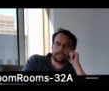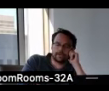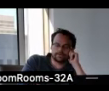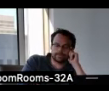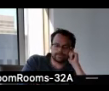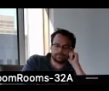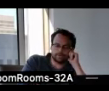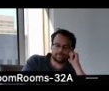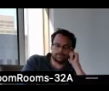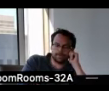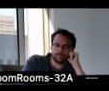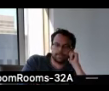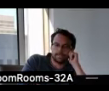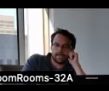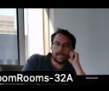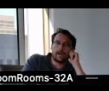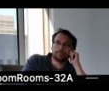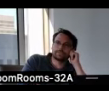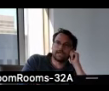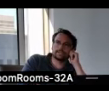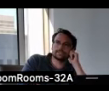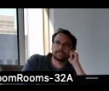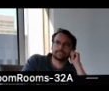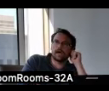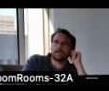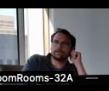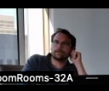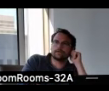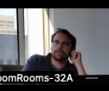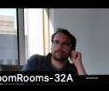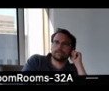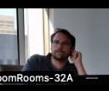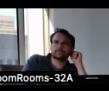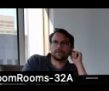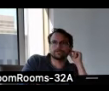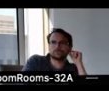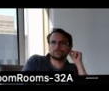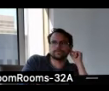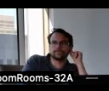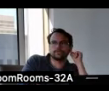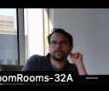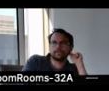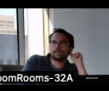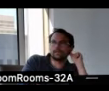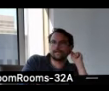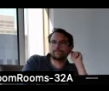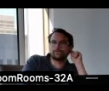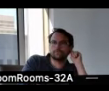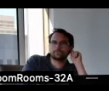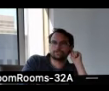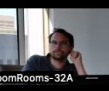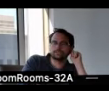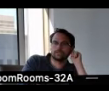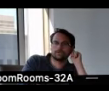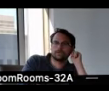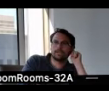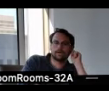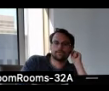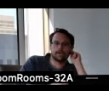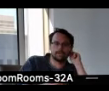lead the categorization of the revenue, but I would say it's like it's not anything special or different or unique if you were